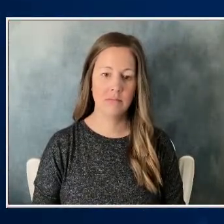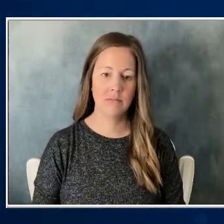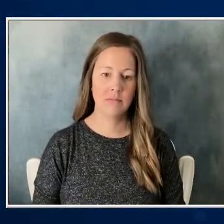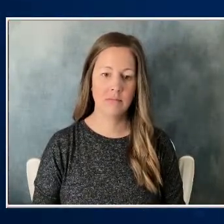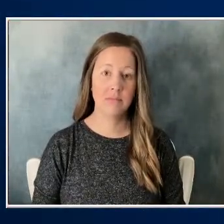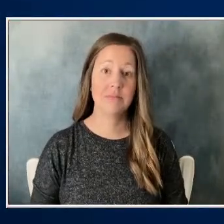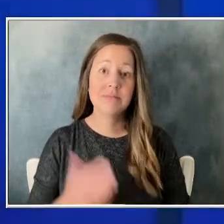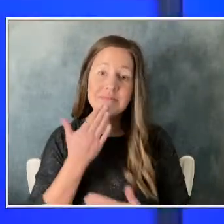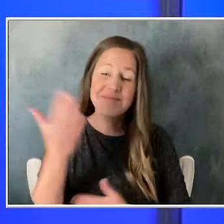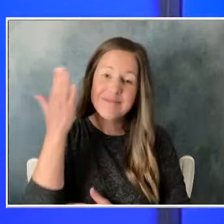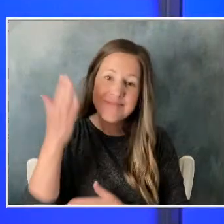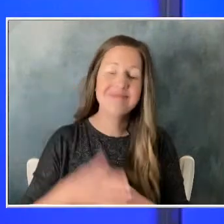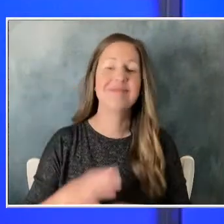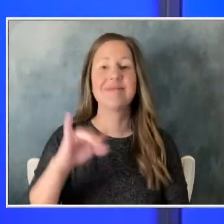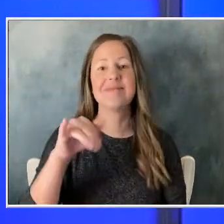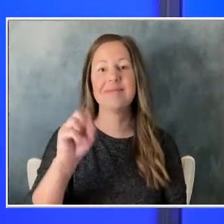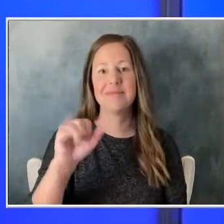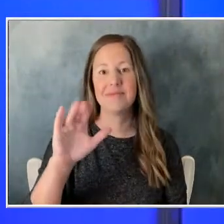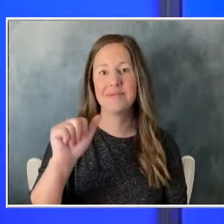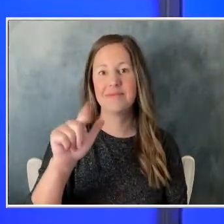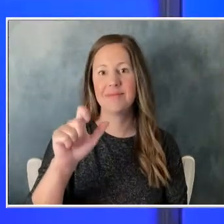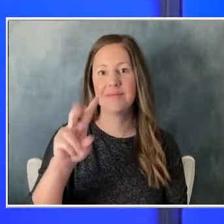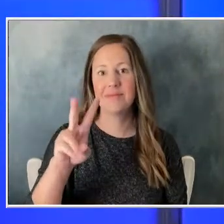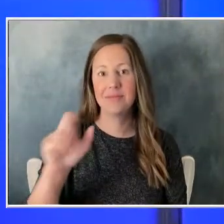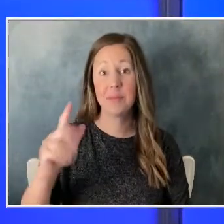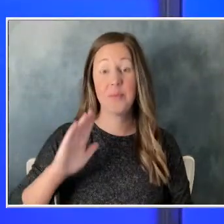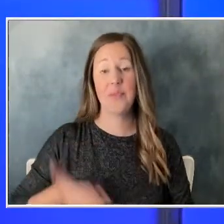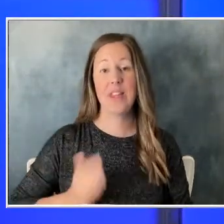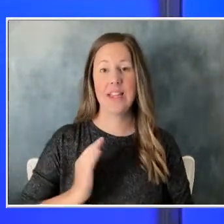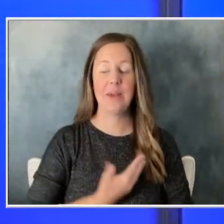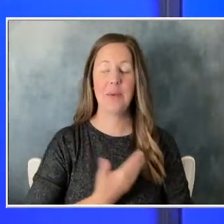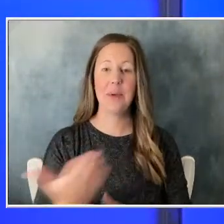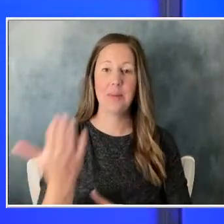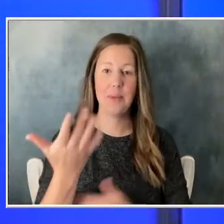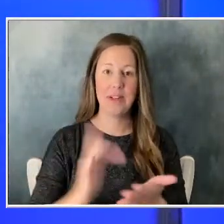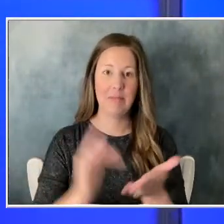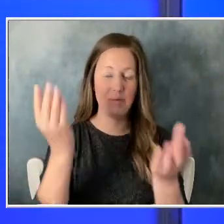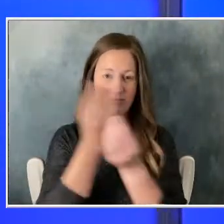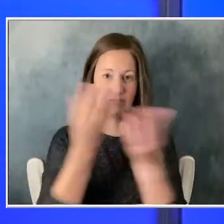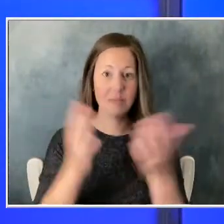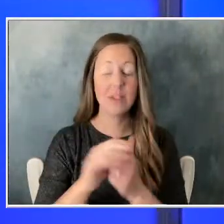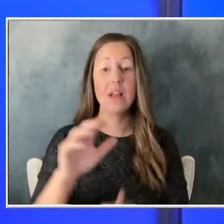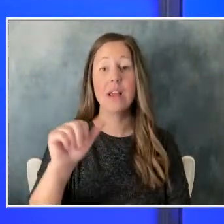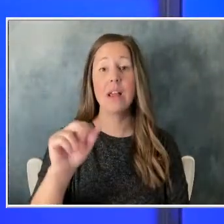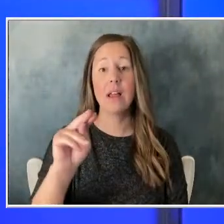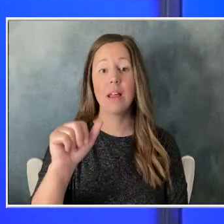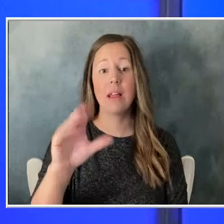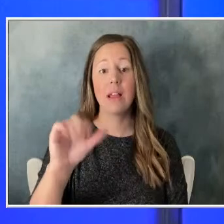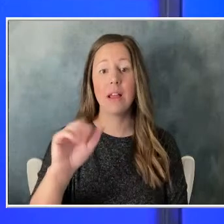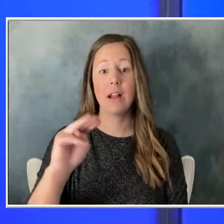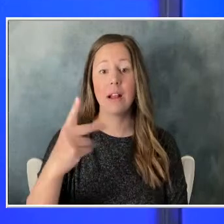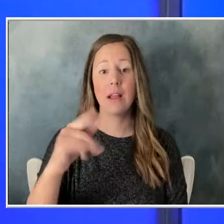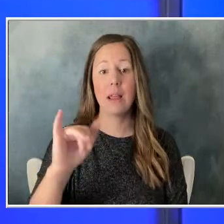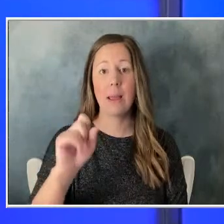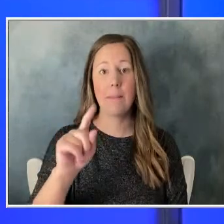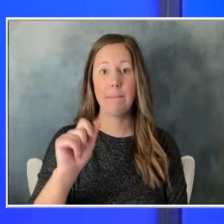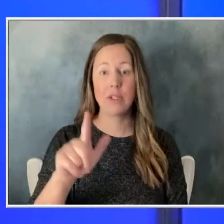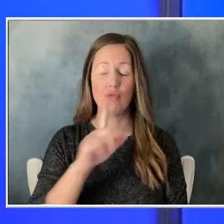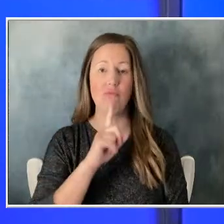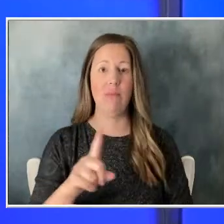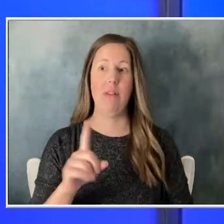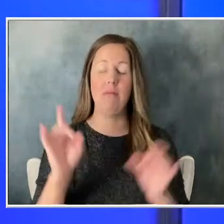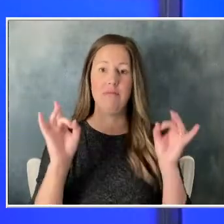Good morning. I'm Jessica Lovell. Welcome to the Morning Medical Update. Anna Campistol faced a very bleak diagnosis.